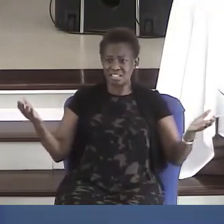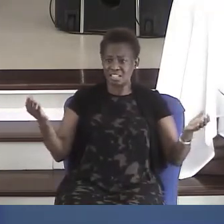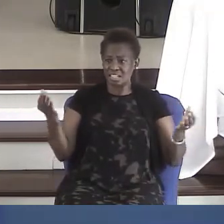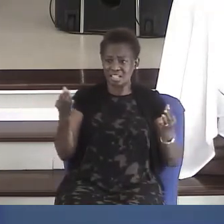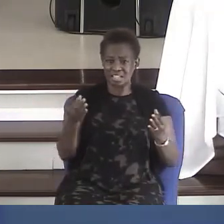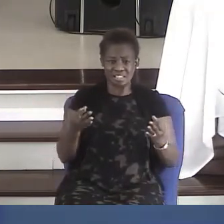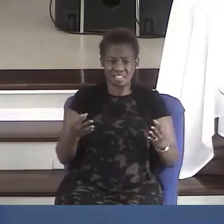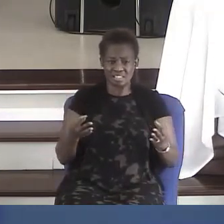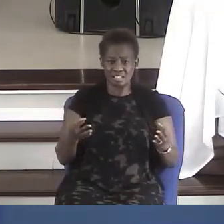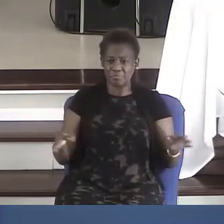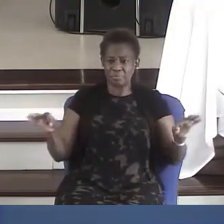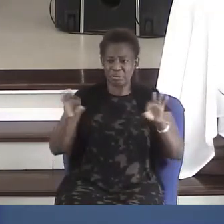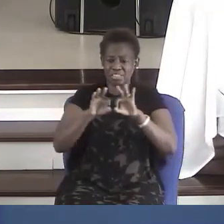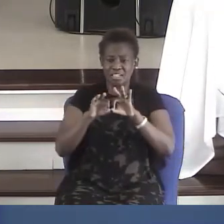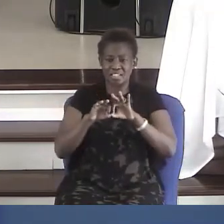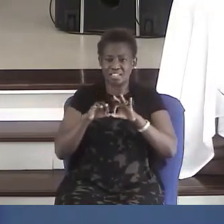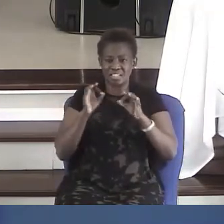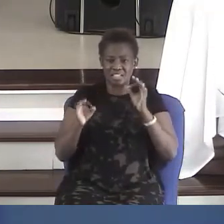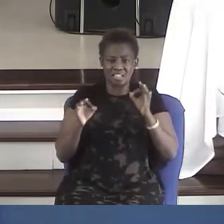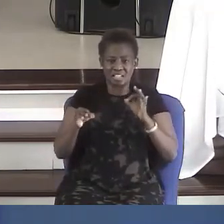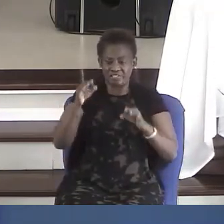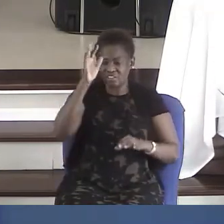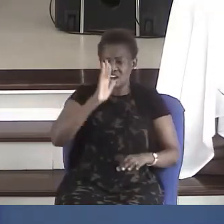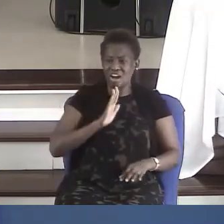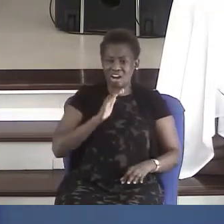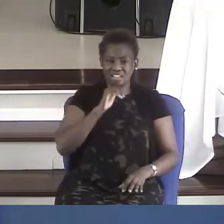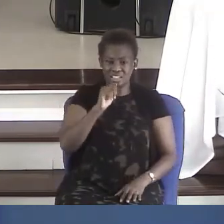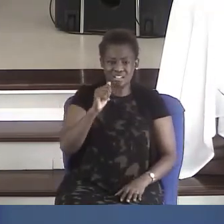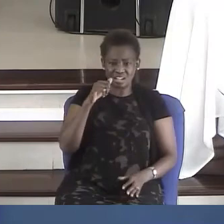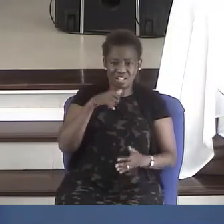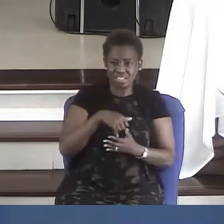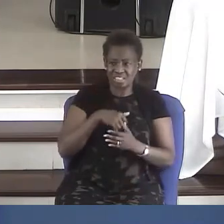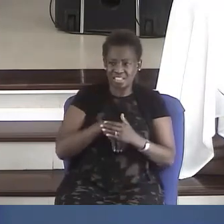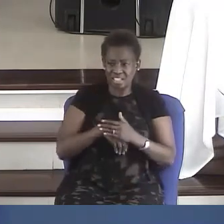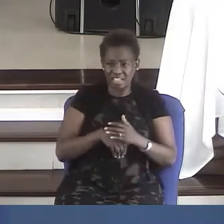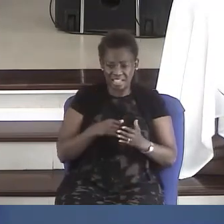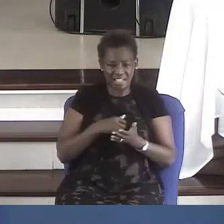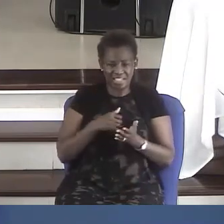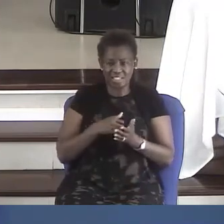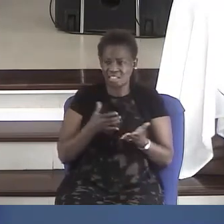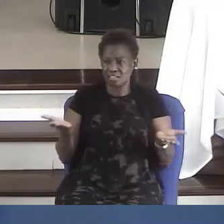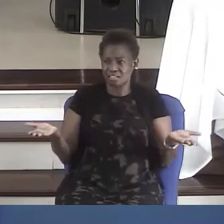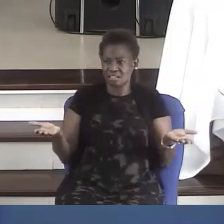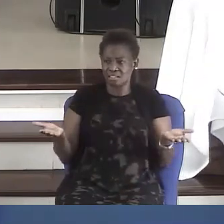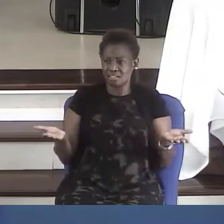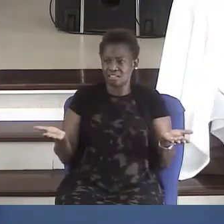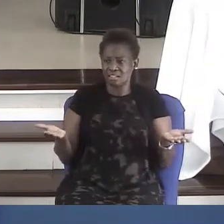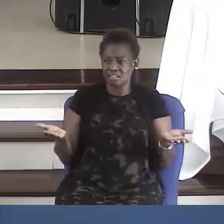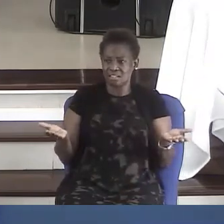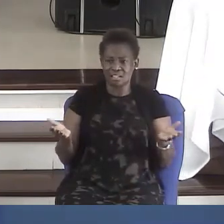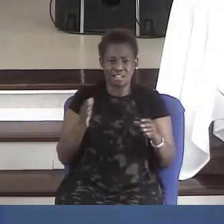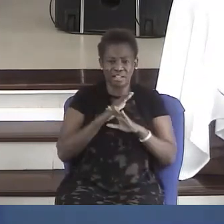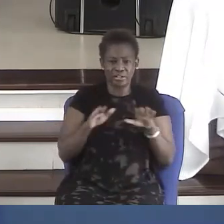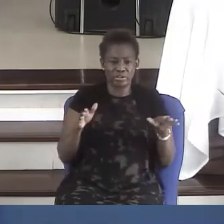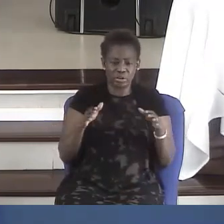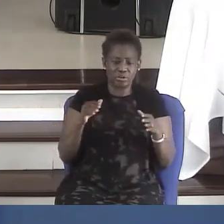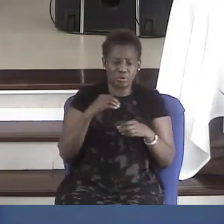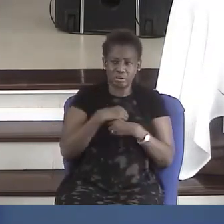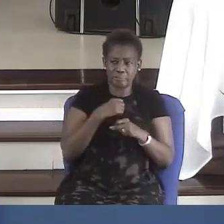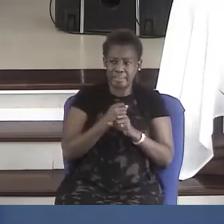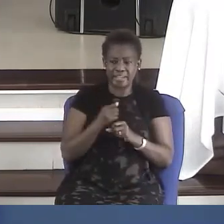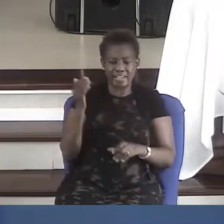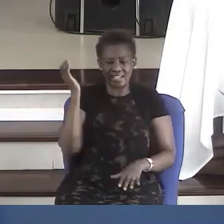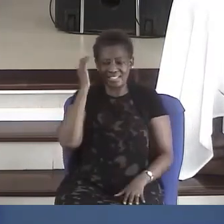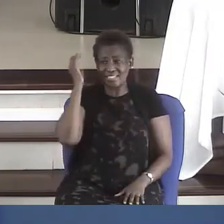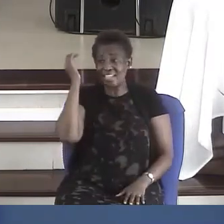faith, you know. The man said, unless you have God, yes, whatever I'm talking about don't make any sense. So you, my